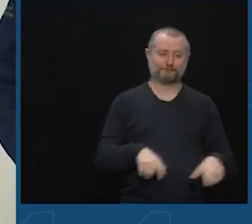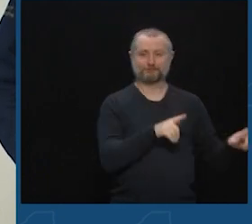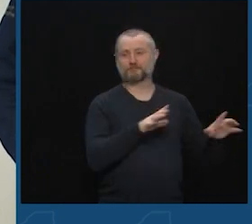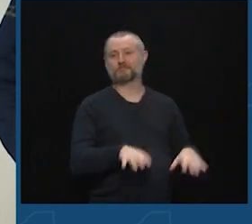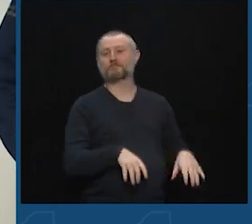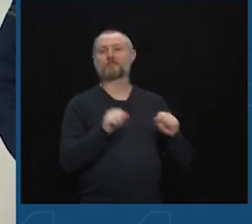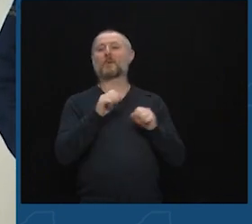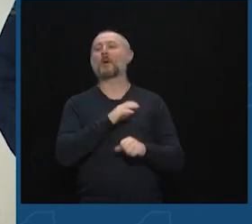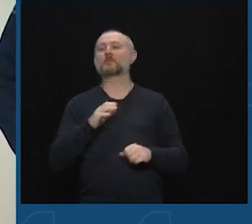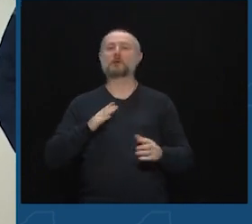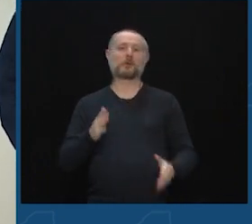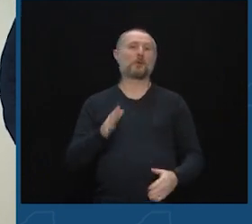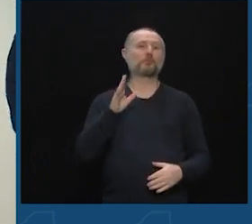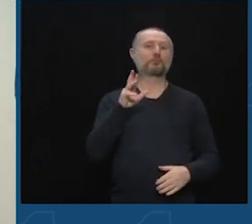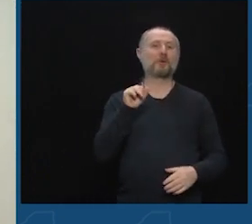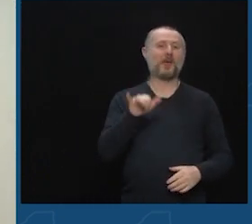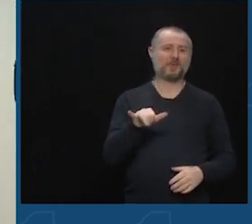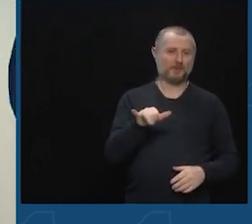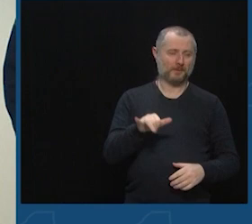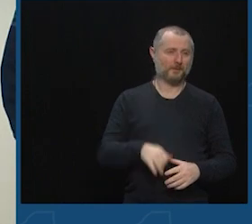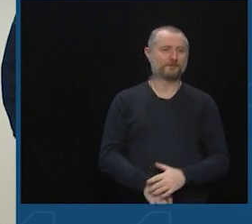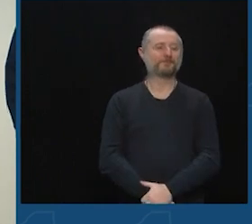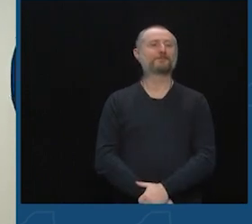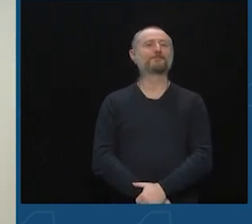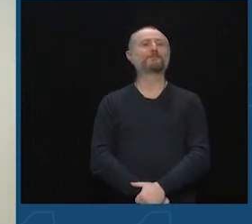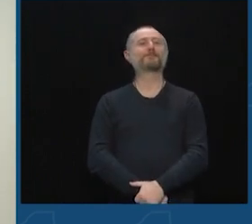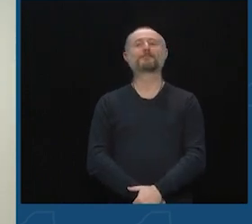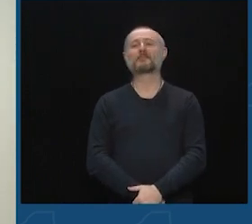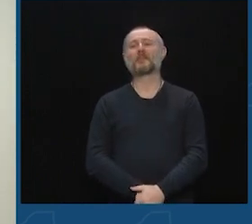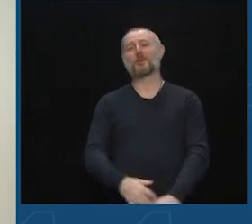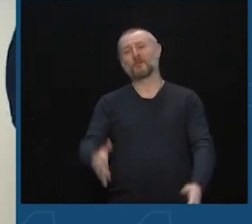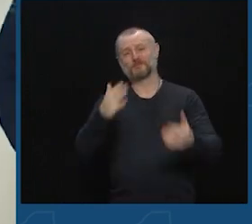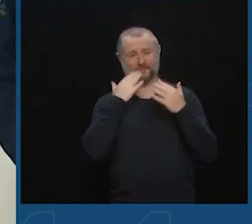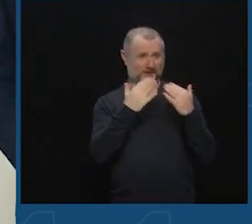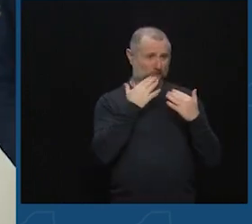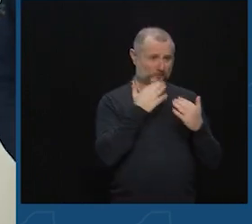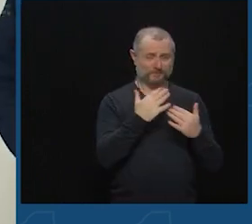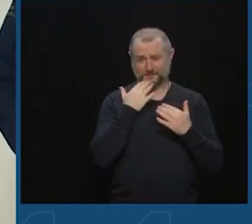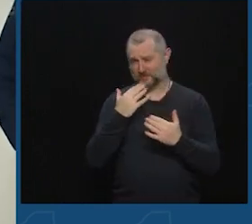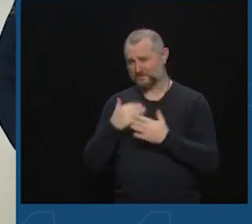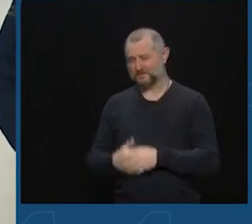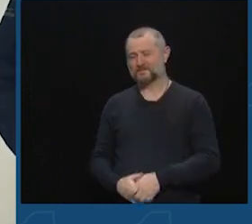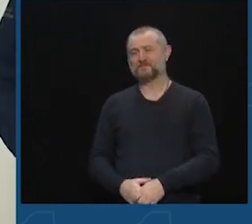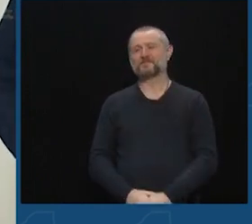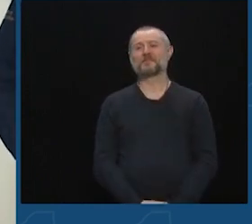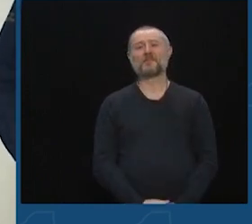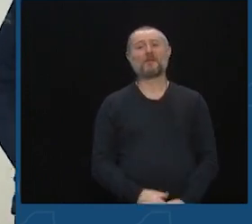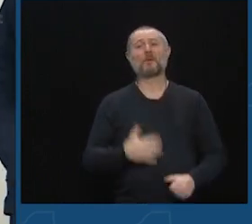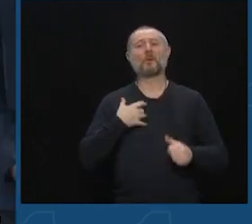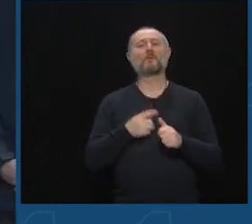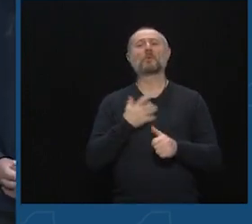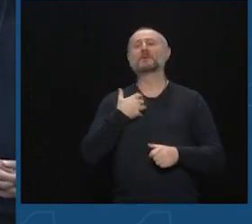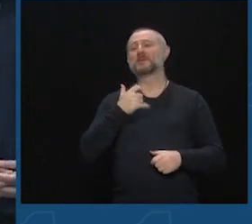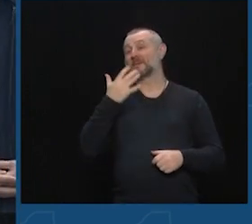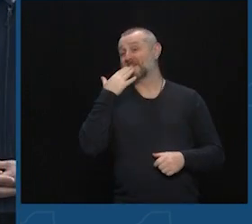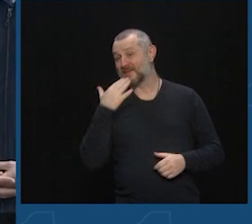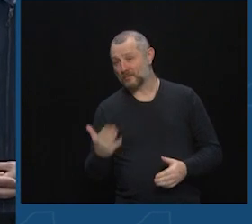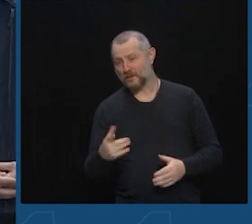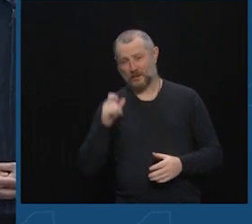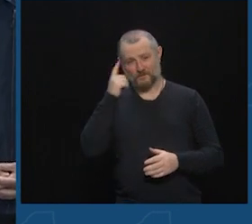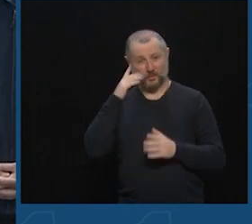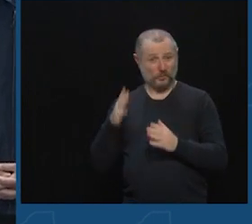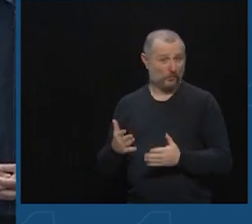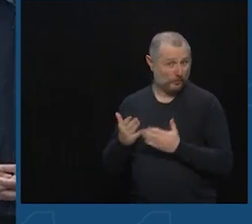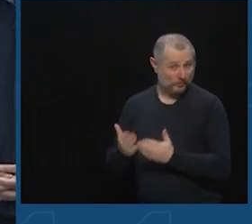Bray. Thank you, Governor. Thank you. I want to first just extend my thanks to the Governor,